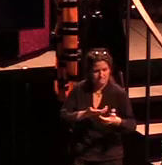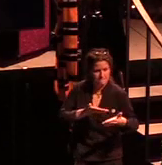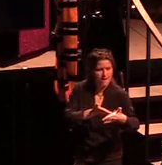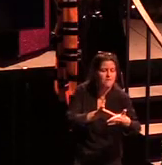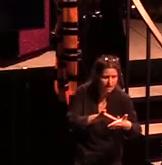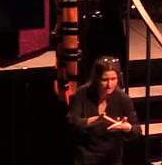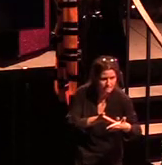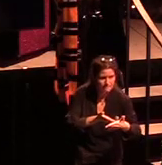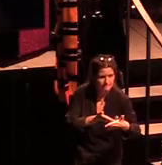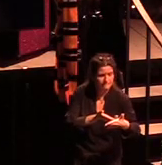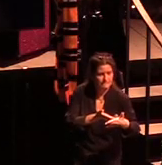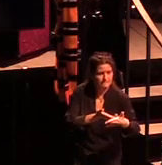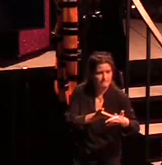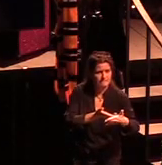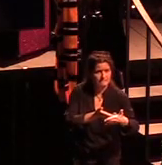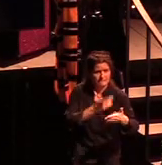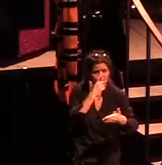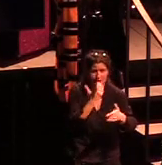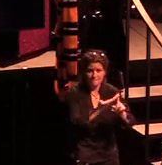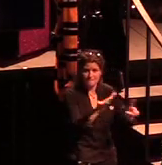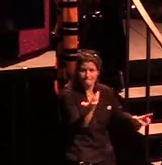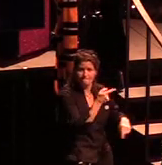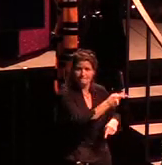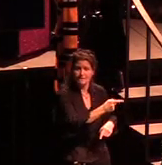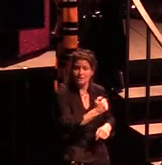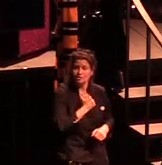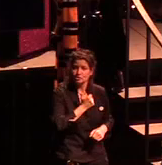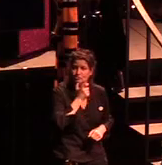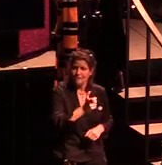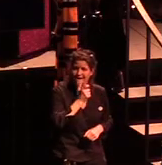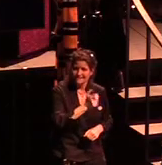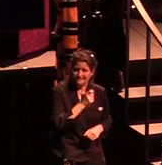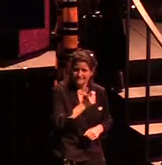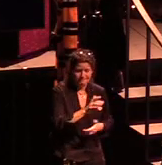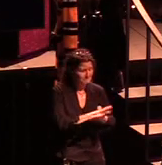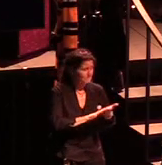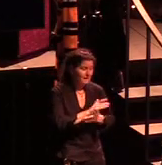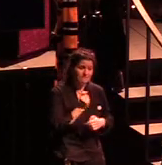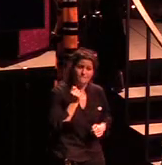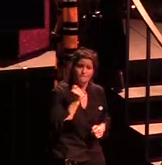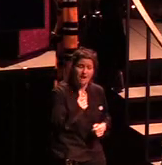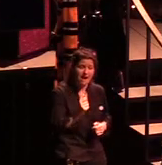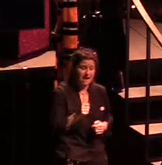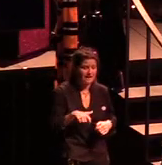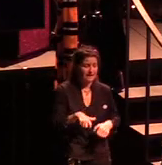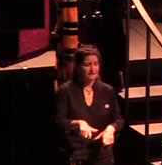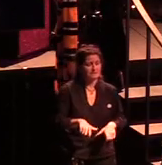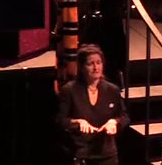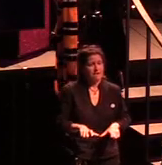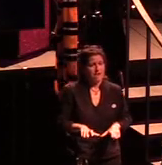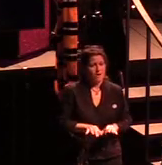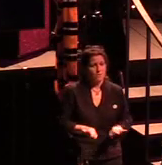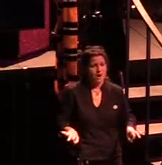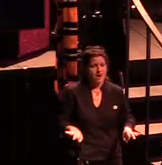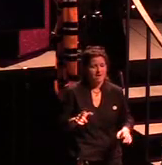biscuit as you can probably tell having Tourette's biscuit means I'm rarely still or quiet biscuit the